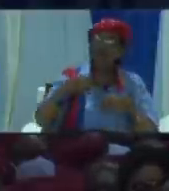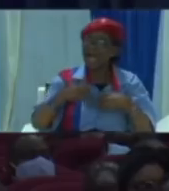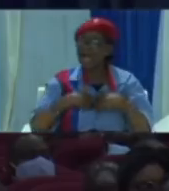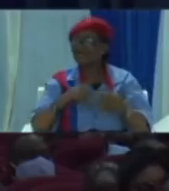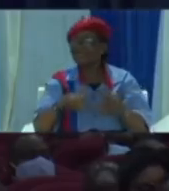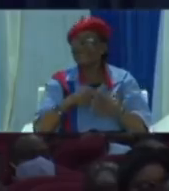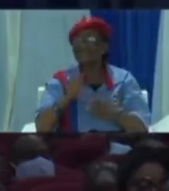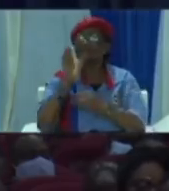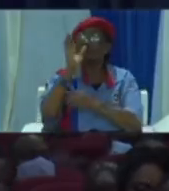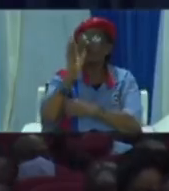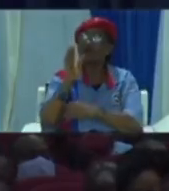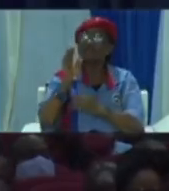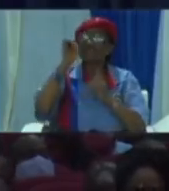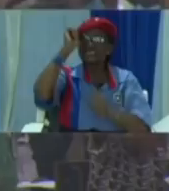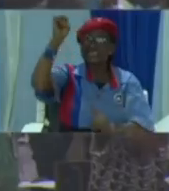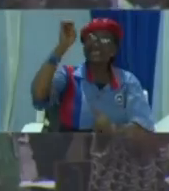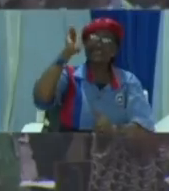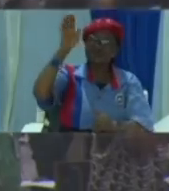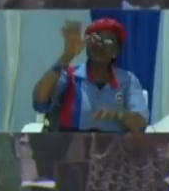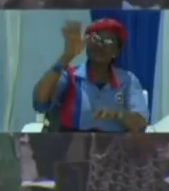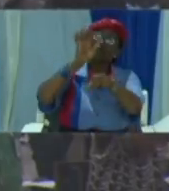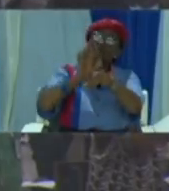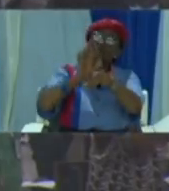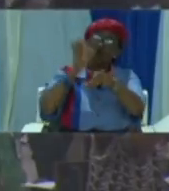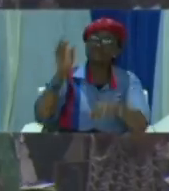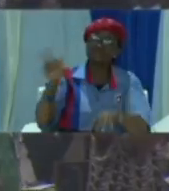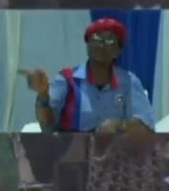will touch you. Yo fowo to ami.